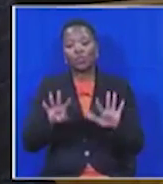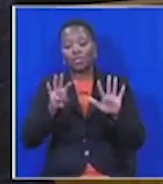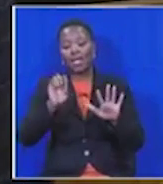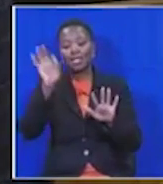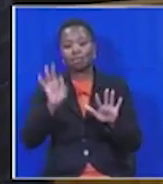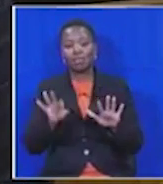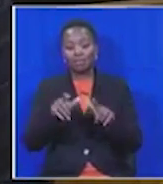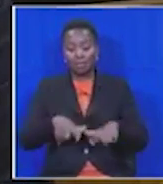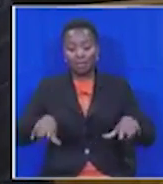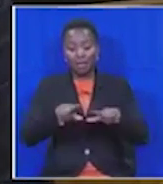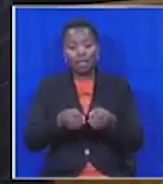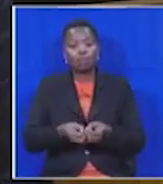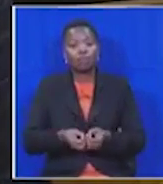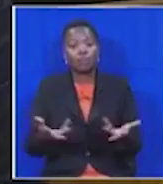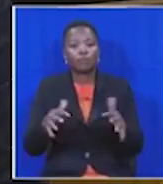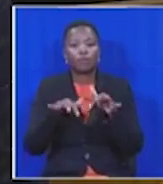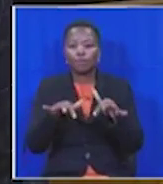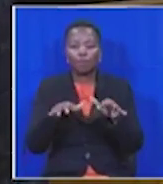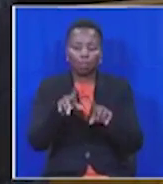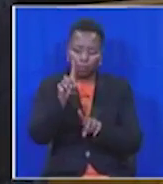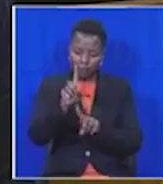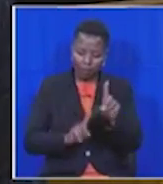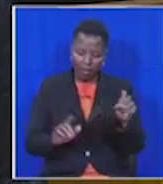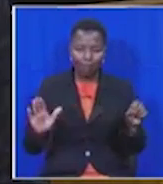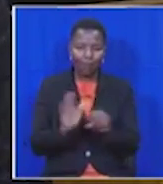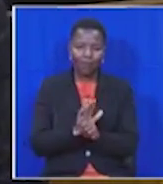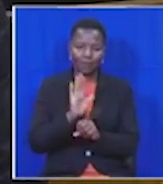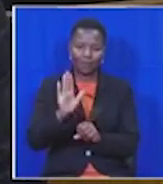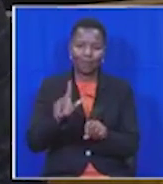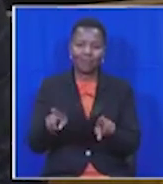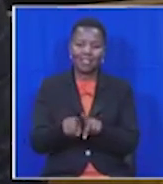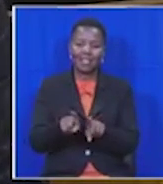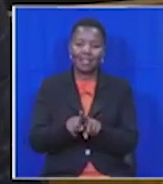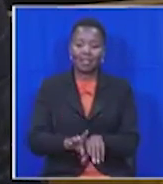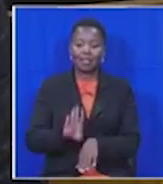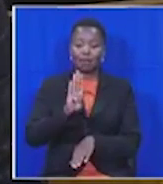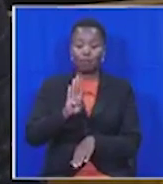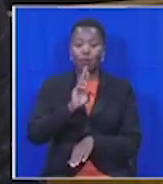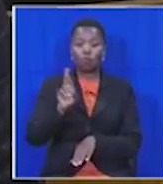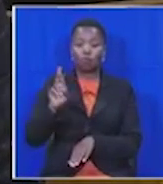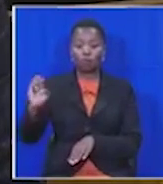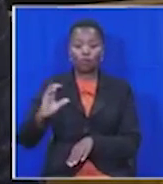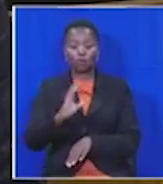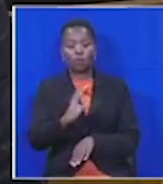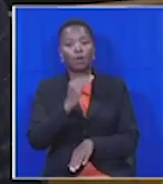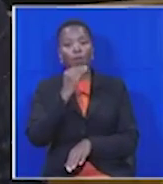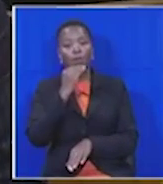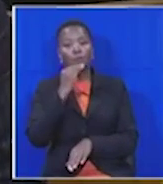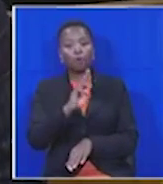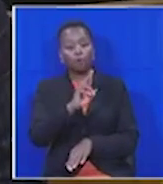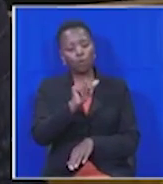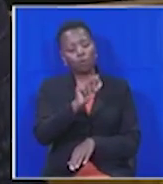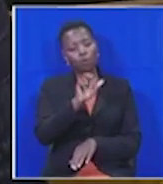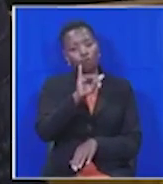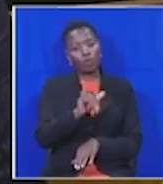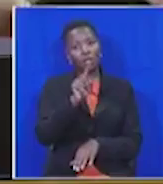reform projects are a failure. Just like the billion rand that you paid to Mr. Rattray, who will still